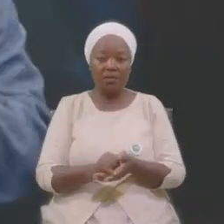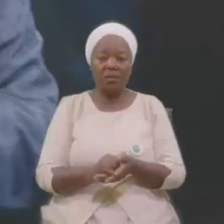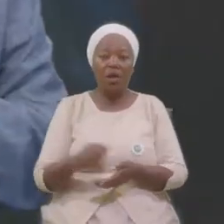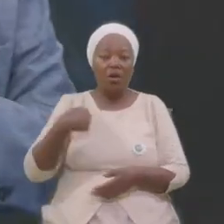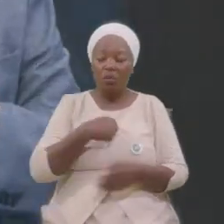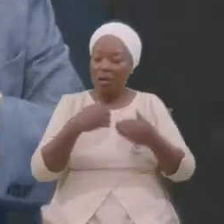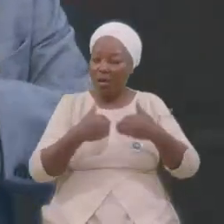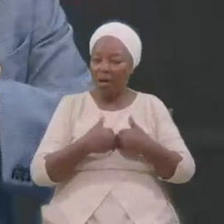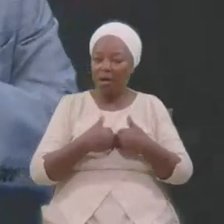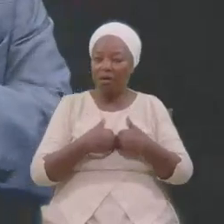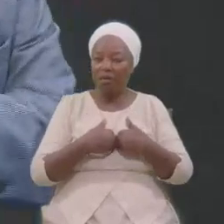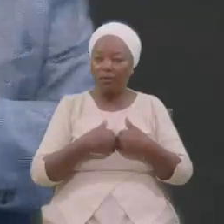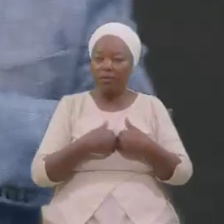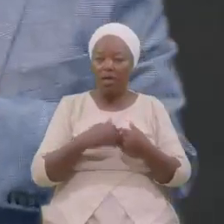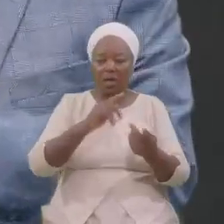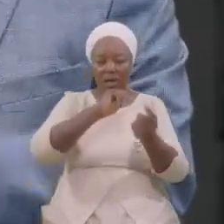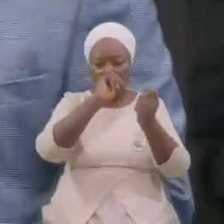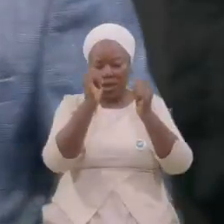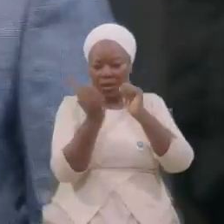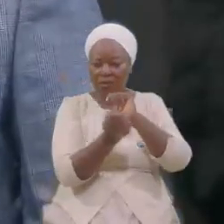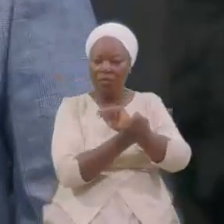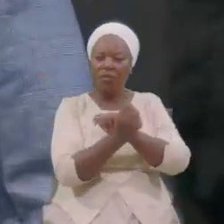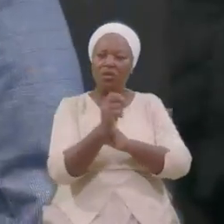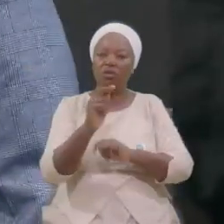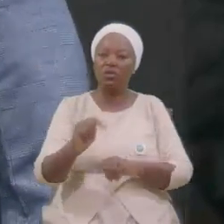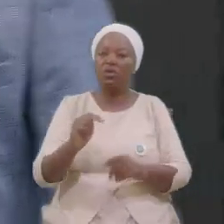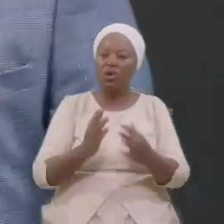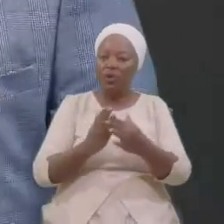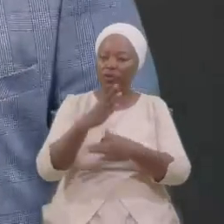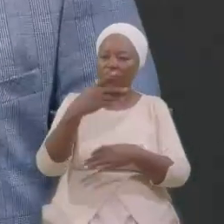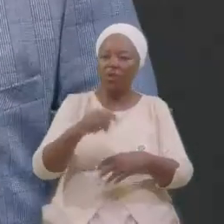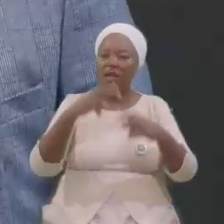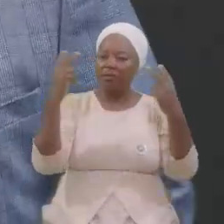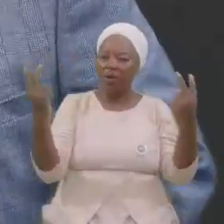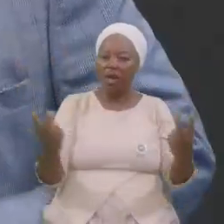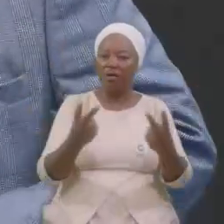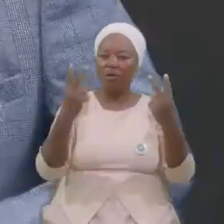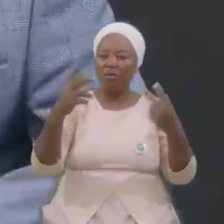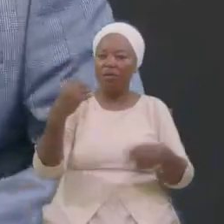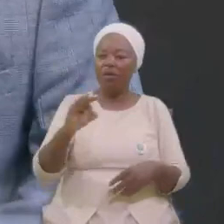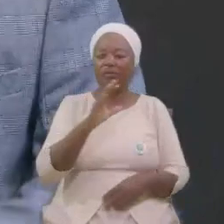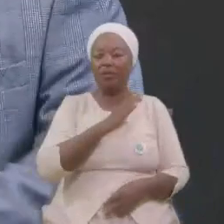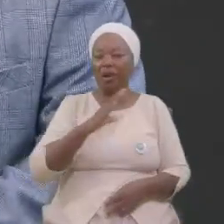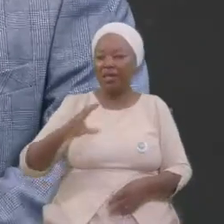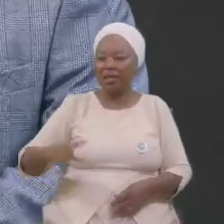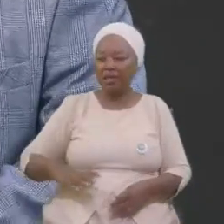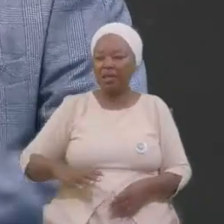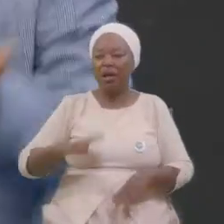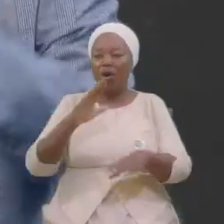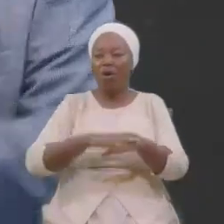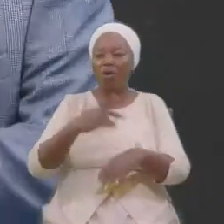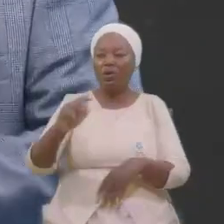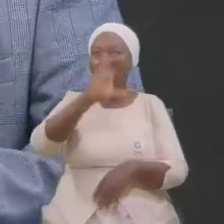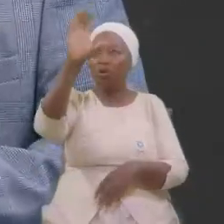have transformation through the triumph of Christ on the cross of